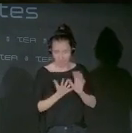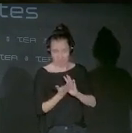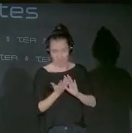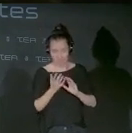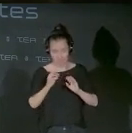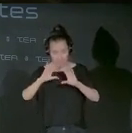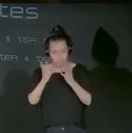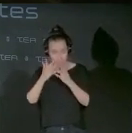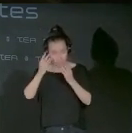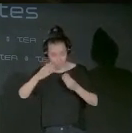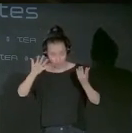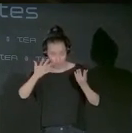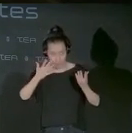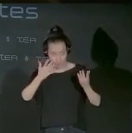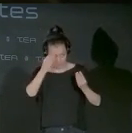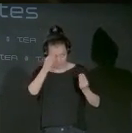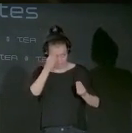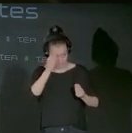Yeah, I mean,